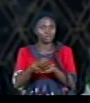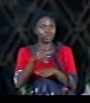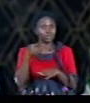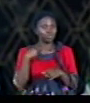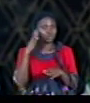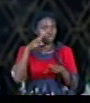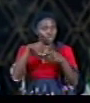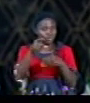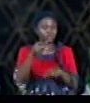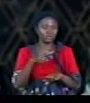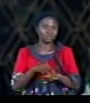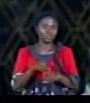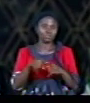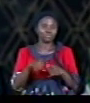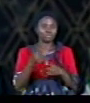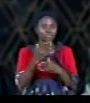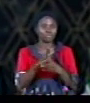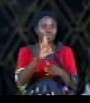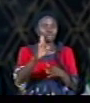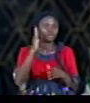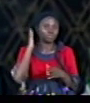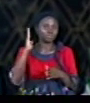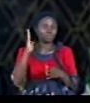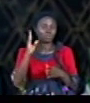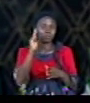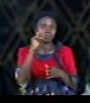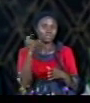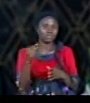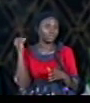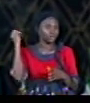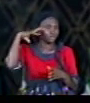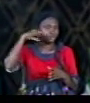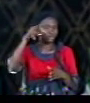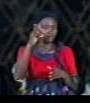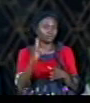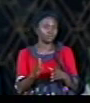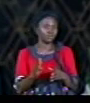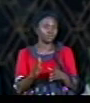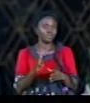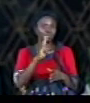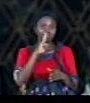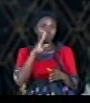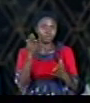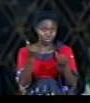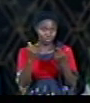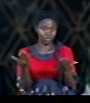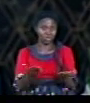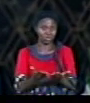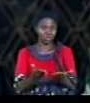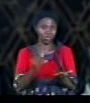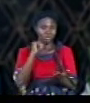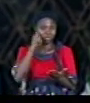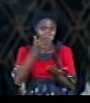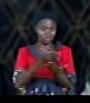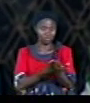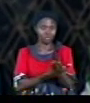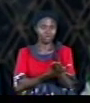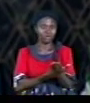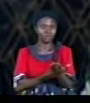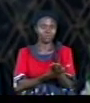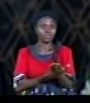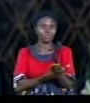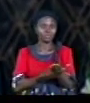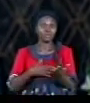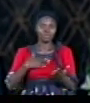testimony. So by the grace of God, you will be here tomorrow morning to give your testimony. So please, let's give